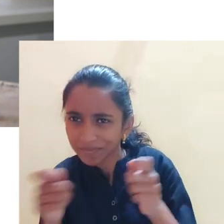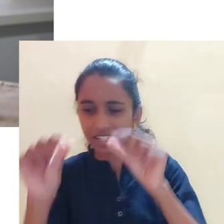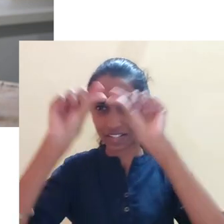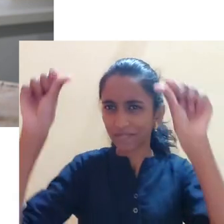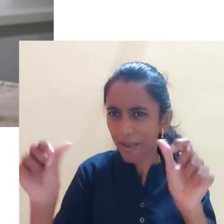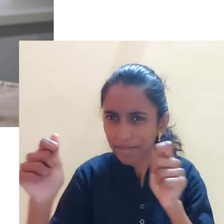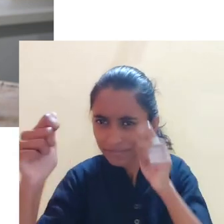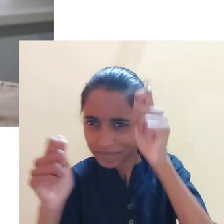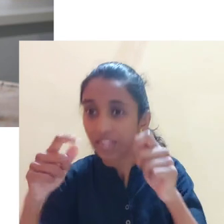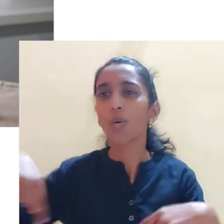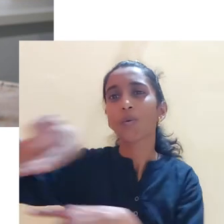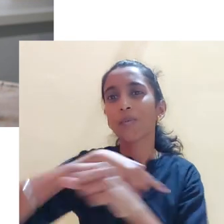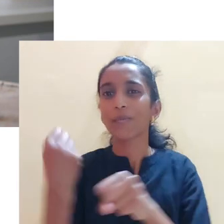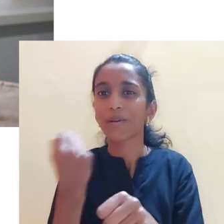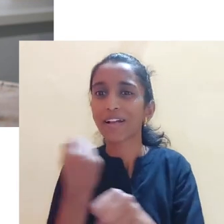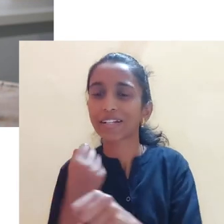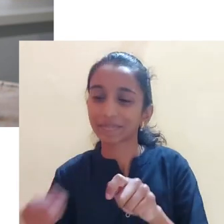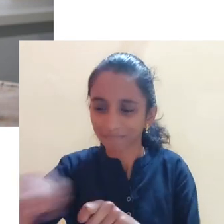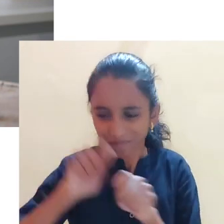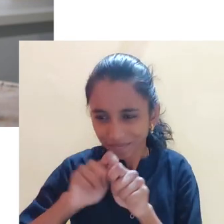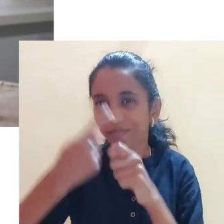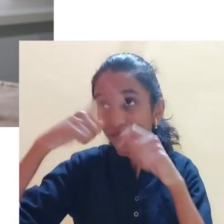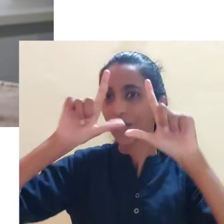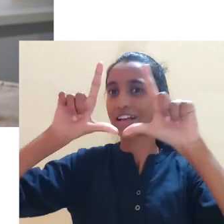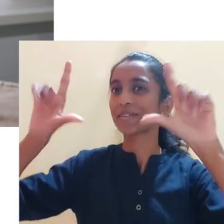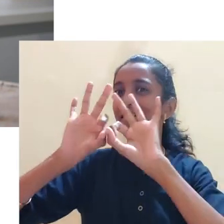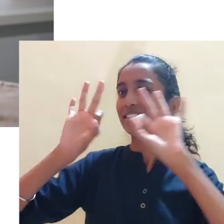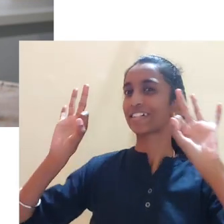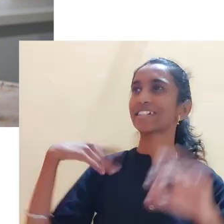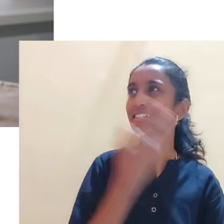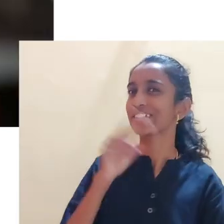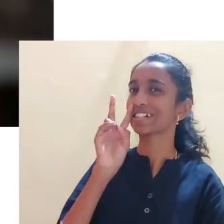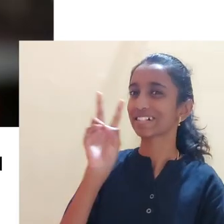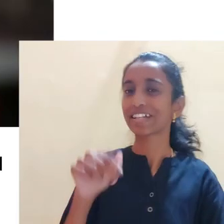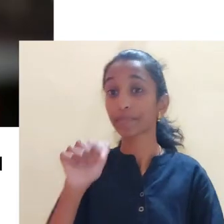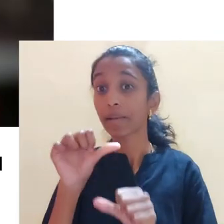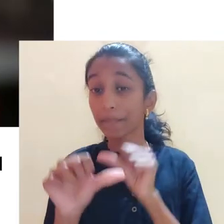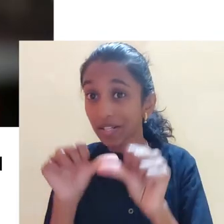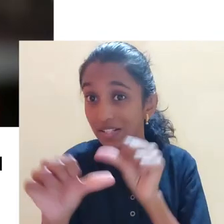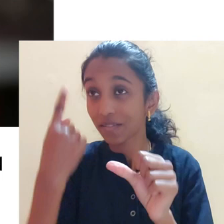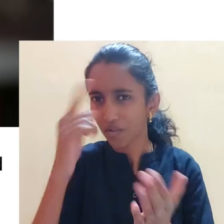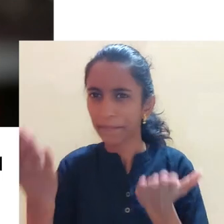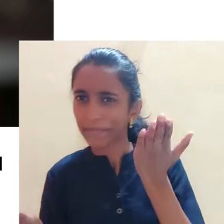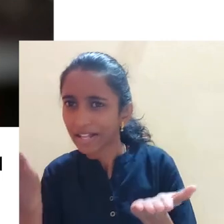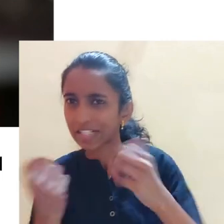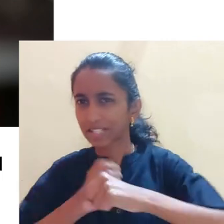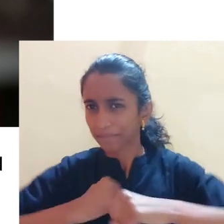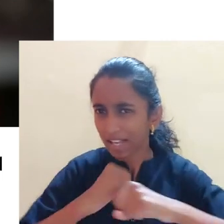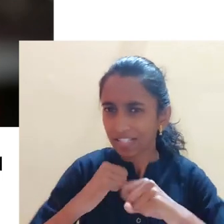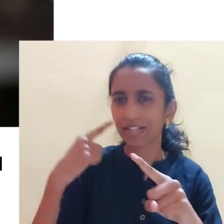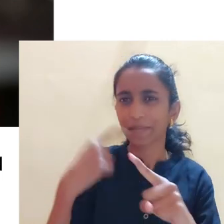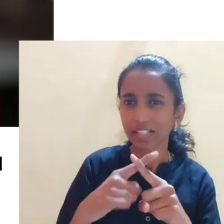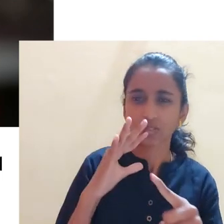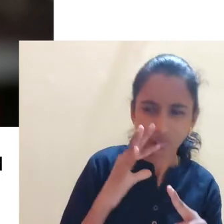handler, and framer, we all work in tandem to bring an exhibition to life. Through the process of balancing